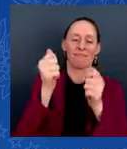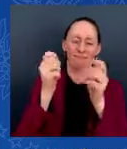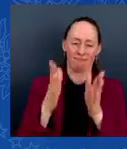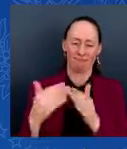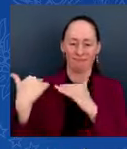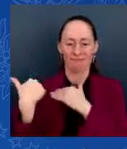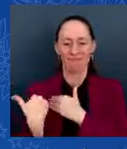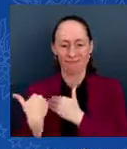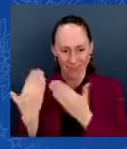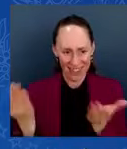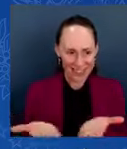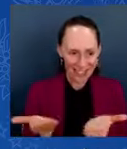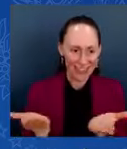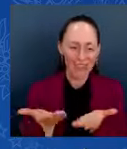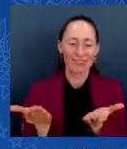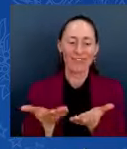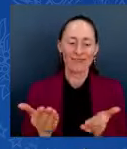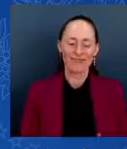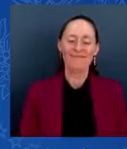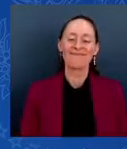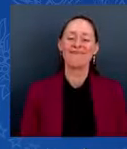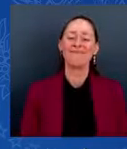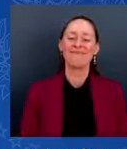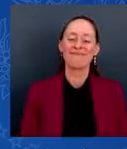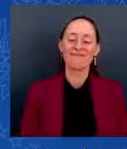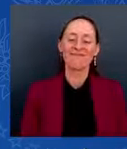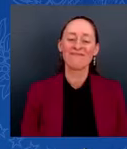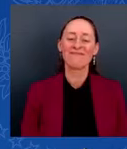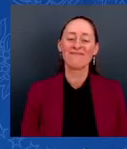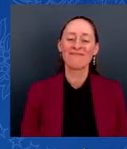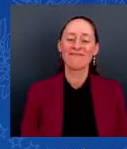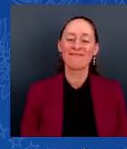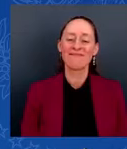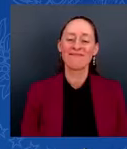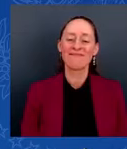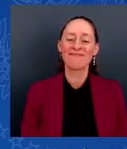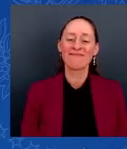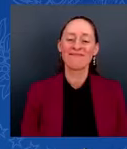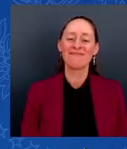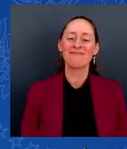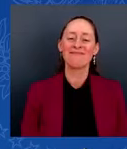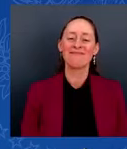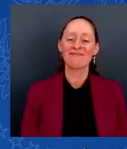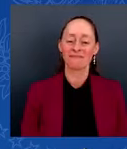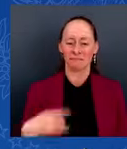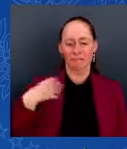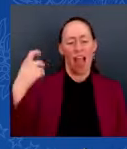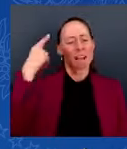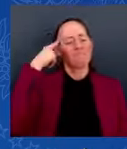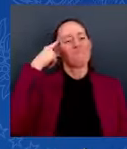about my good friend, and he is a really good friend for a long time, Steny Hoyer.